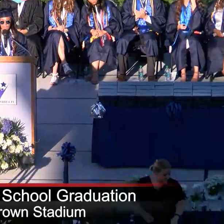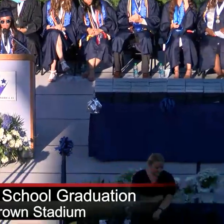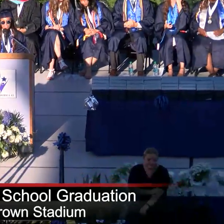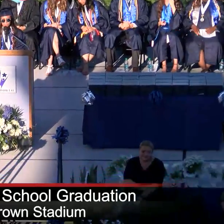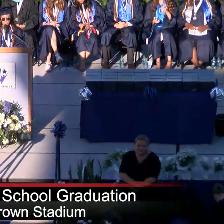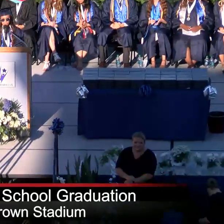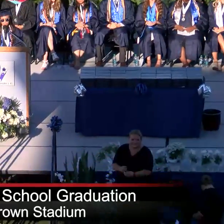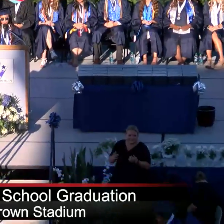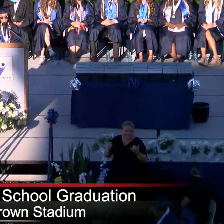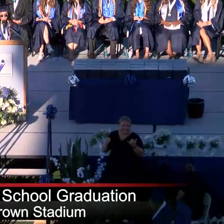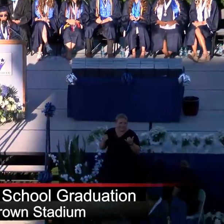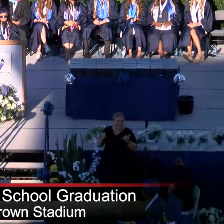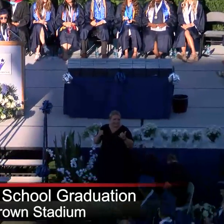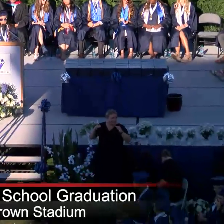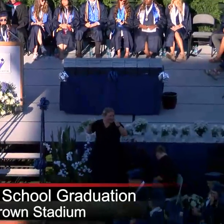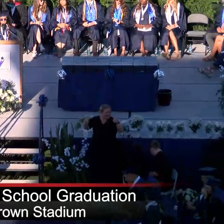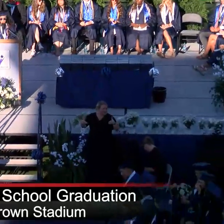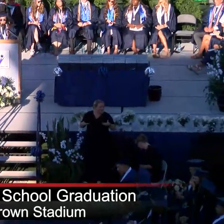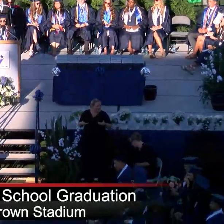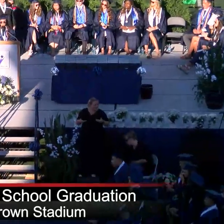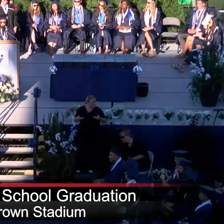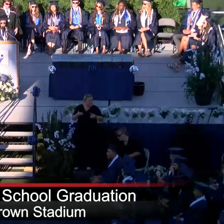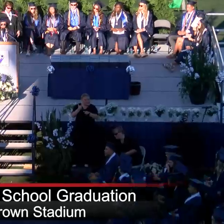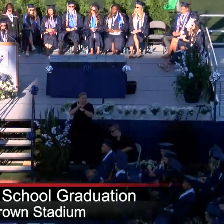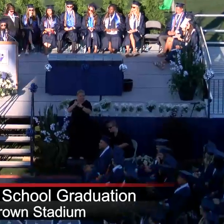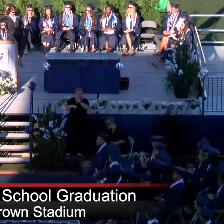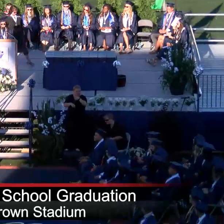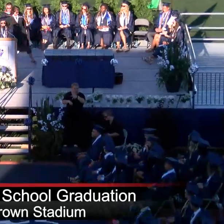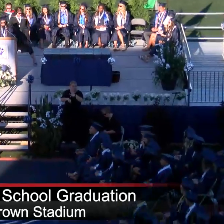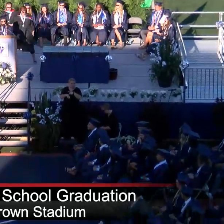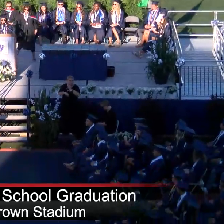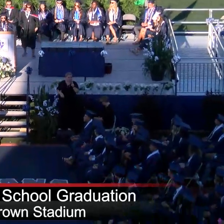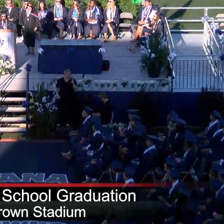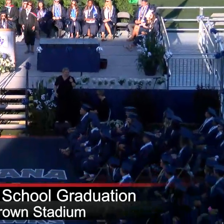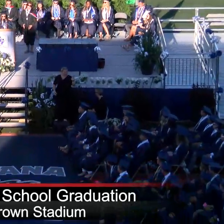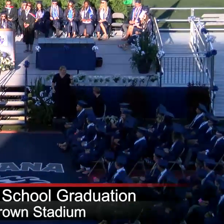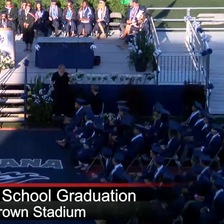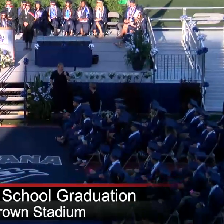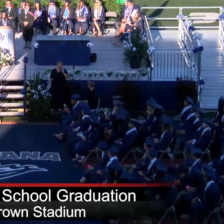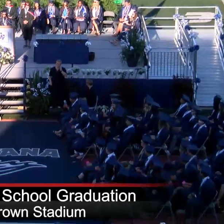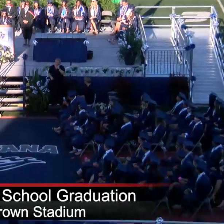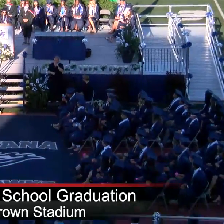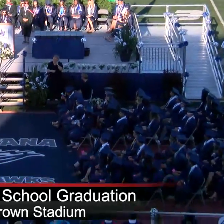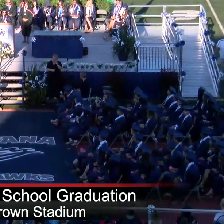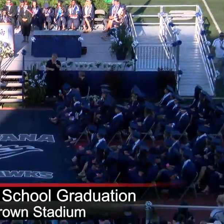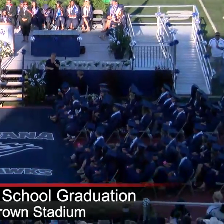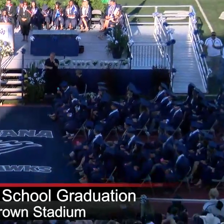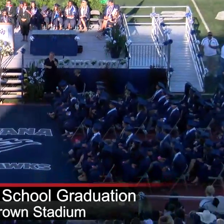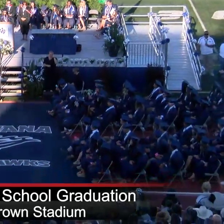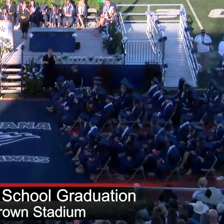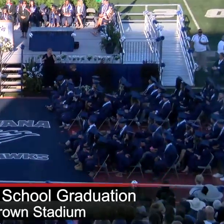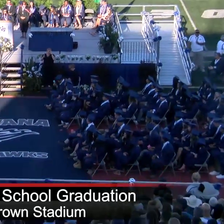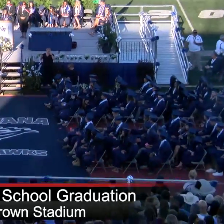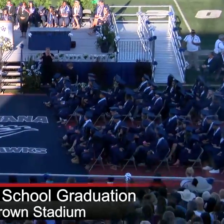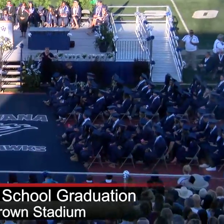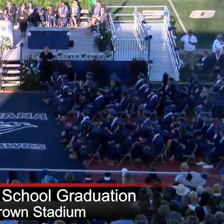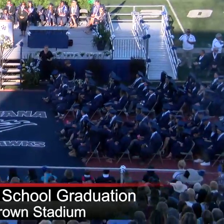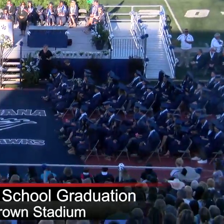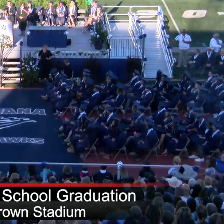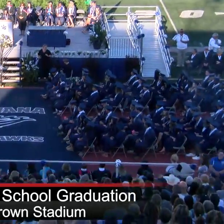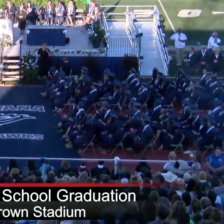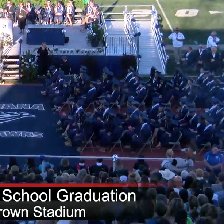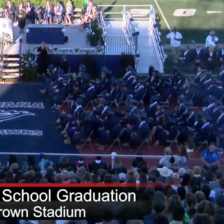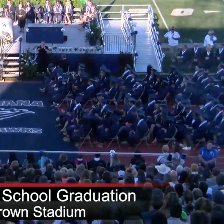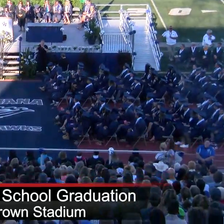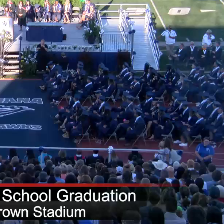I would now like to introduce Assistant Principal Casey Binion for the presentation of honor cords. Mrs. Binion attended